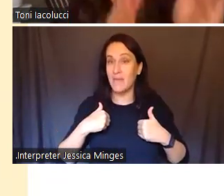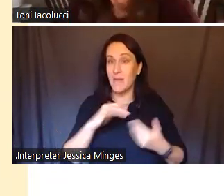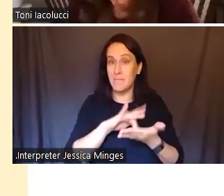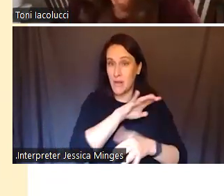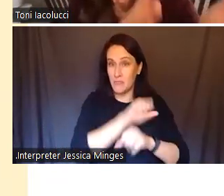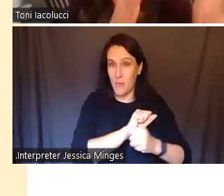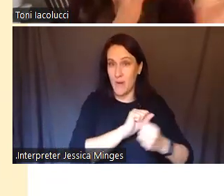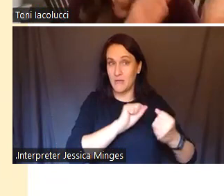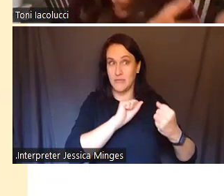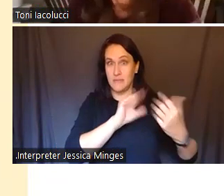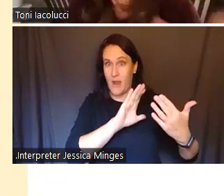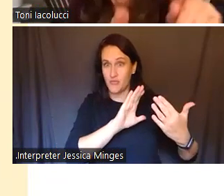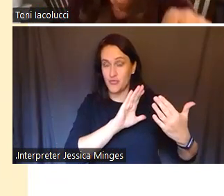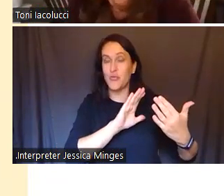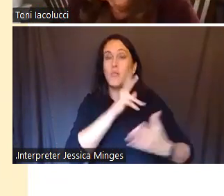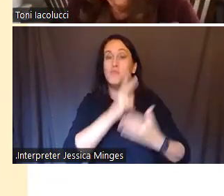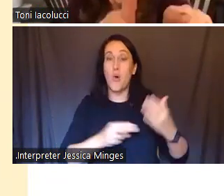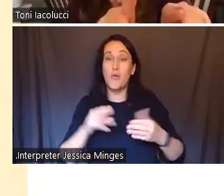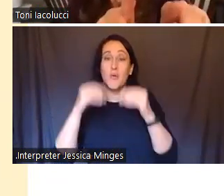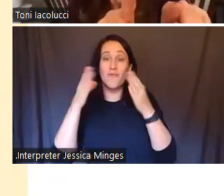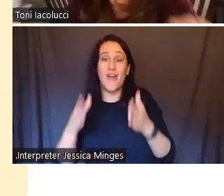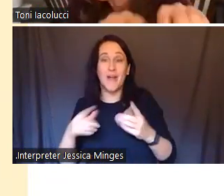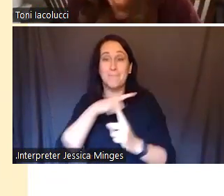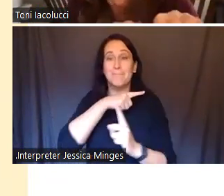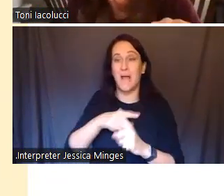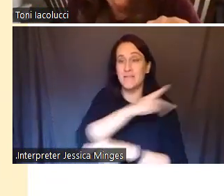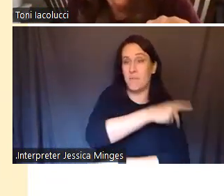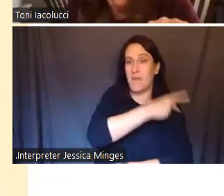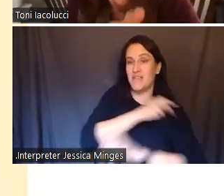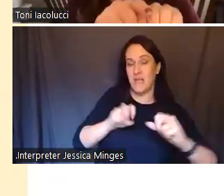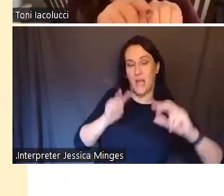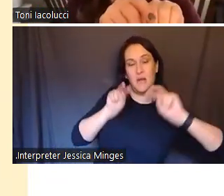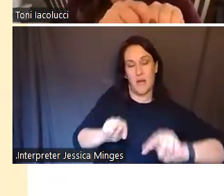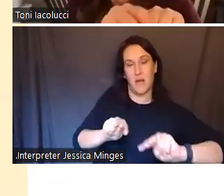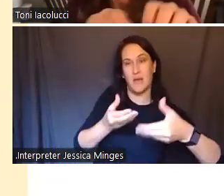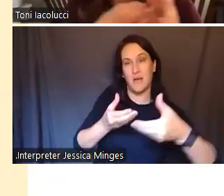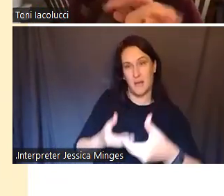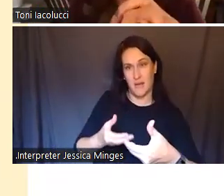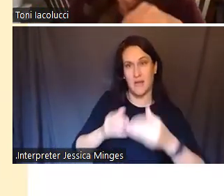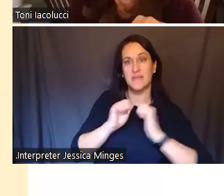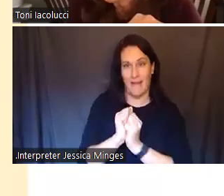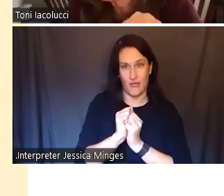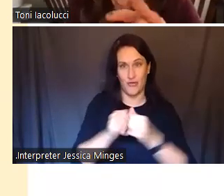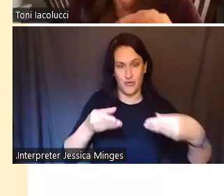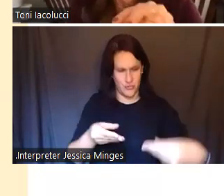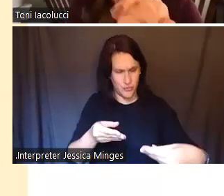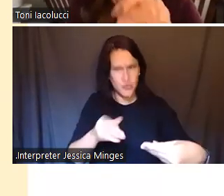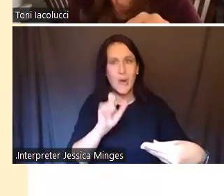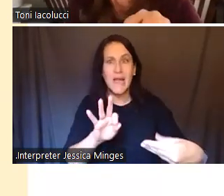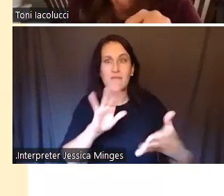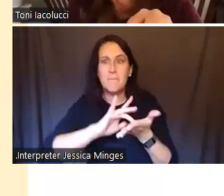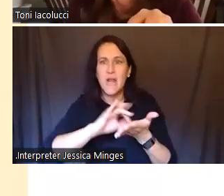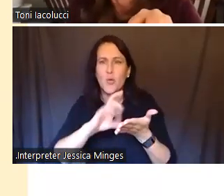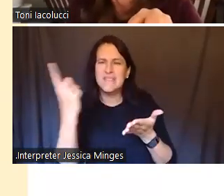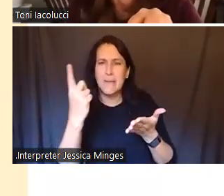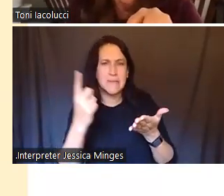both the provider and the patient can see what's on the screen, so that if there's a medication or